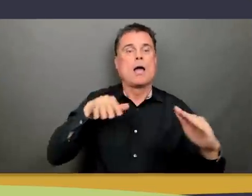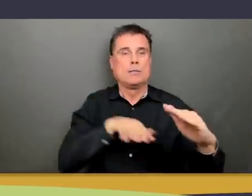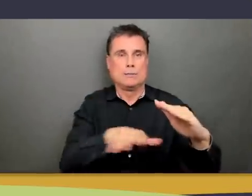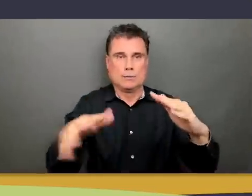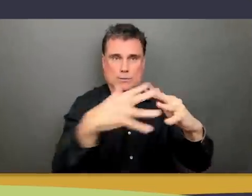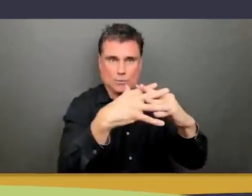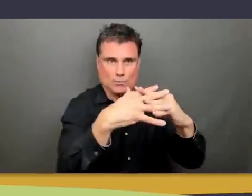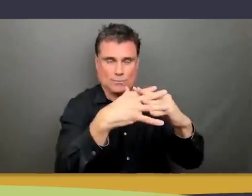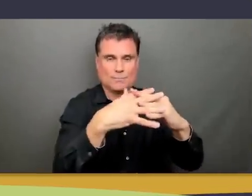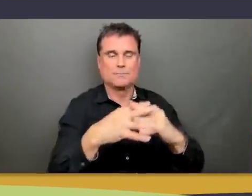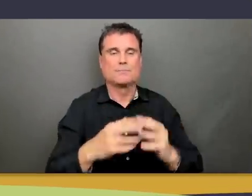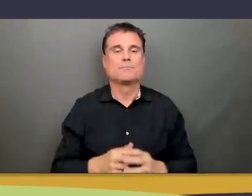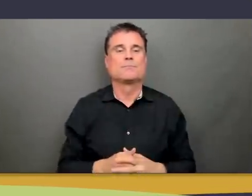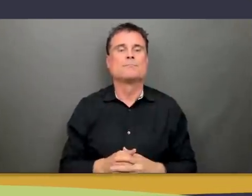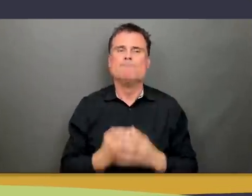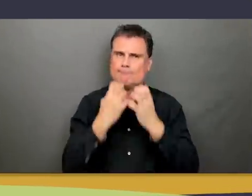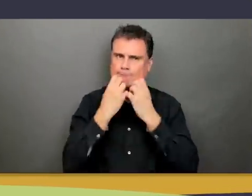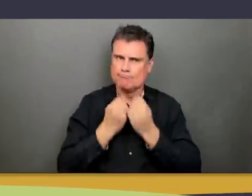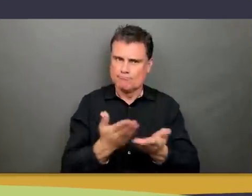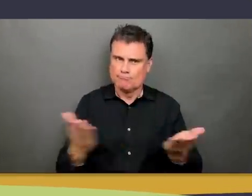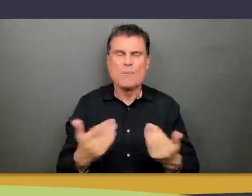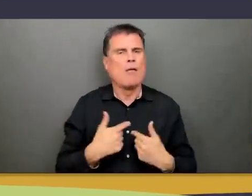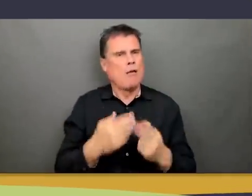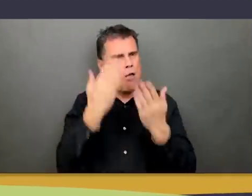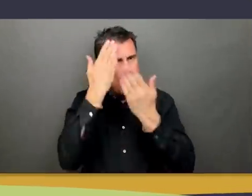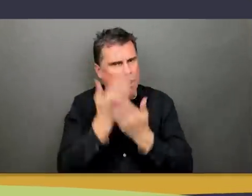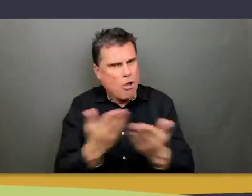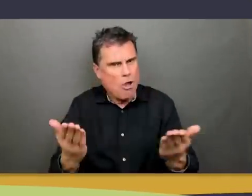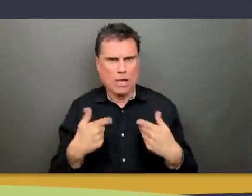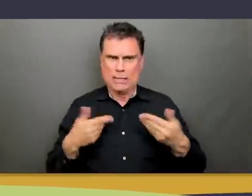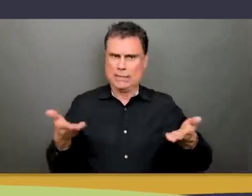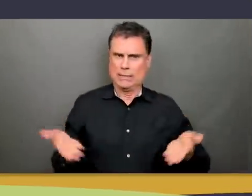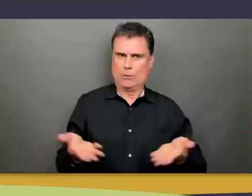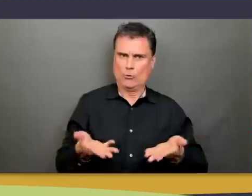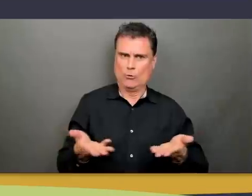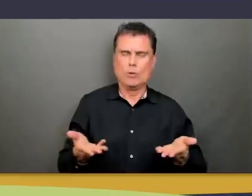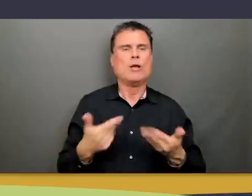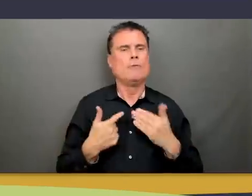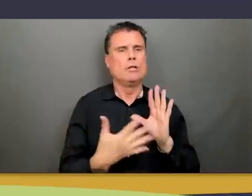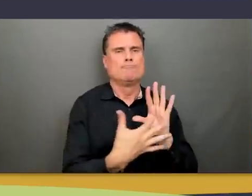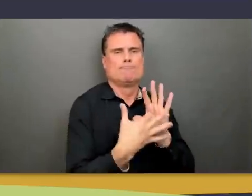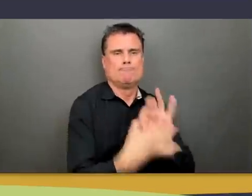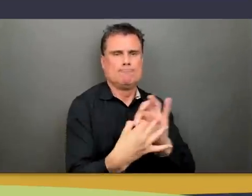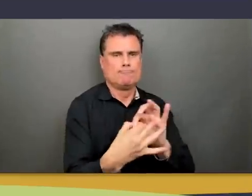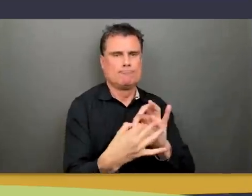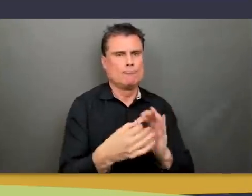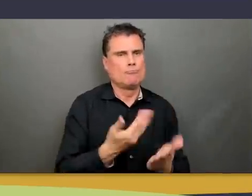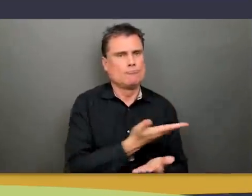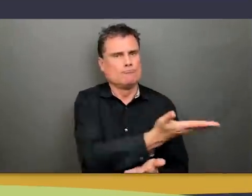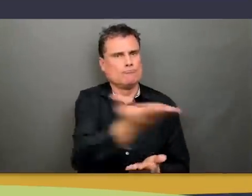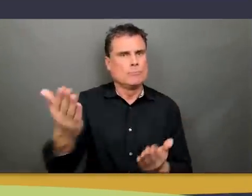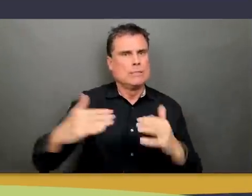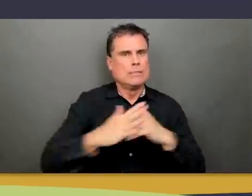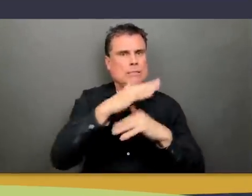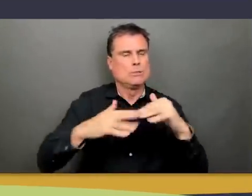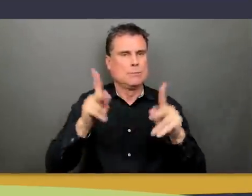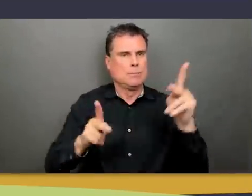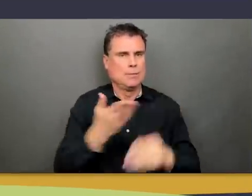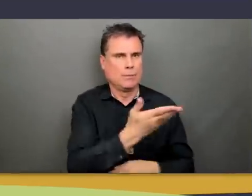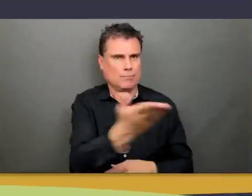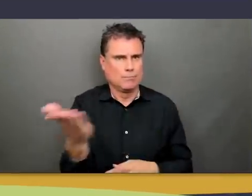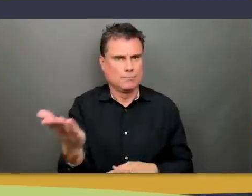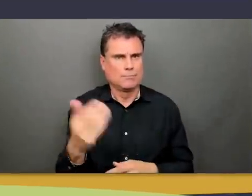territories, and it is a responsibility to stand in solidarity. It is also an incredible gift to be in community with so